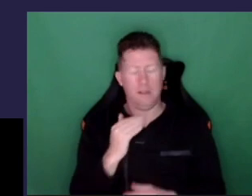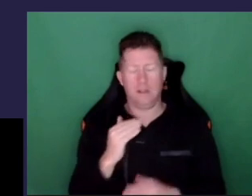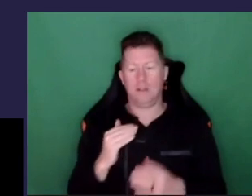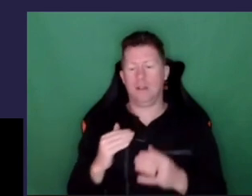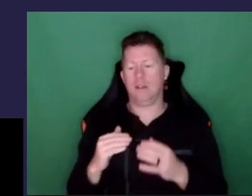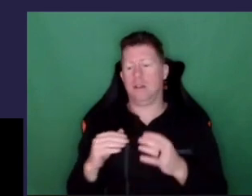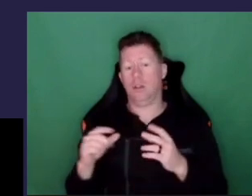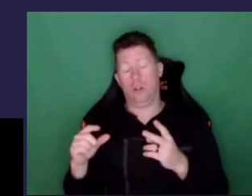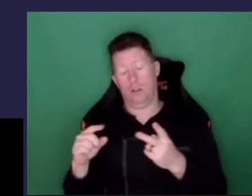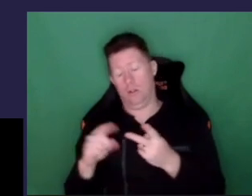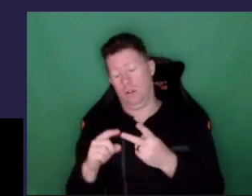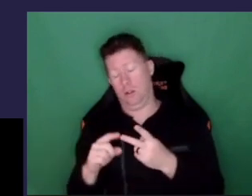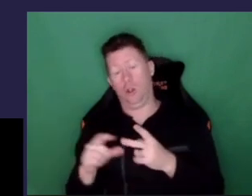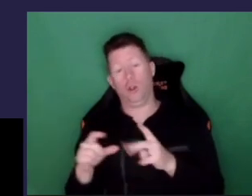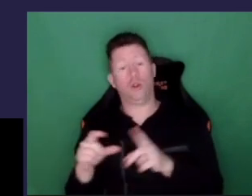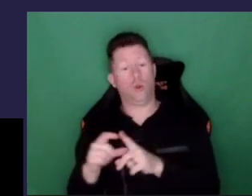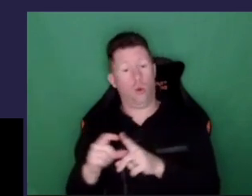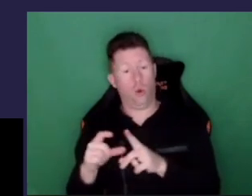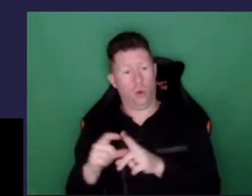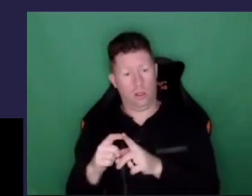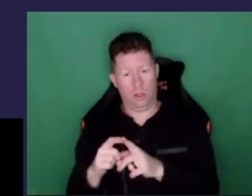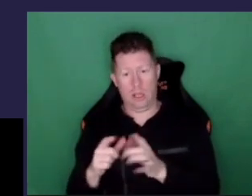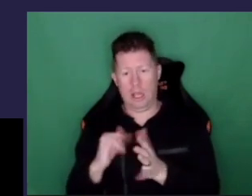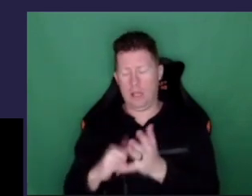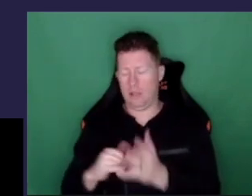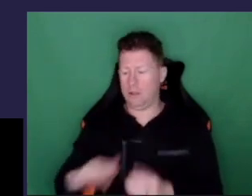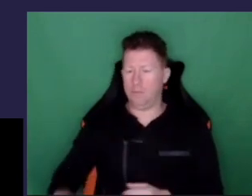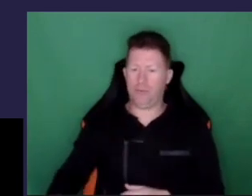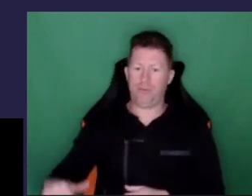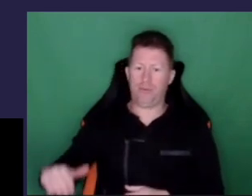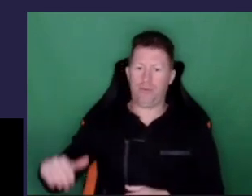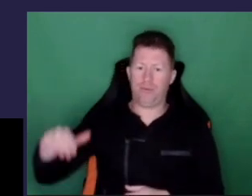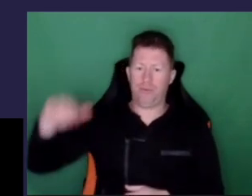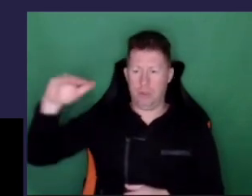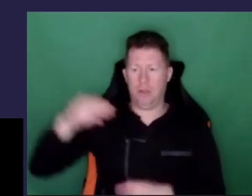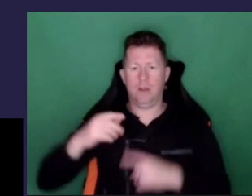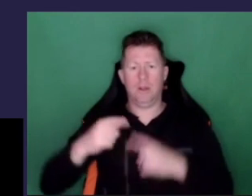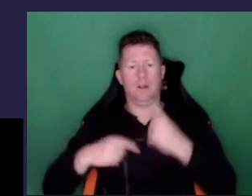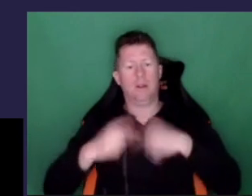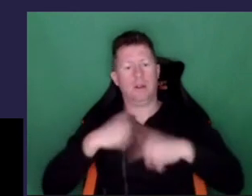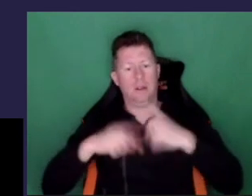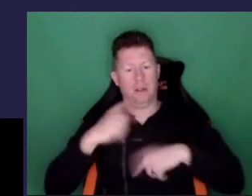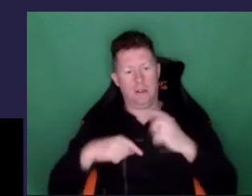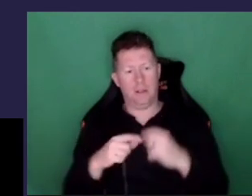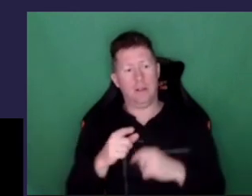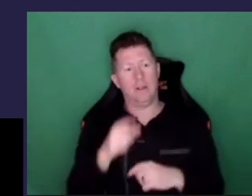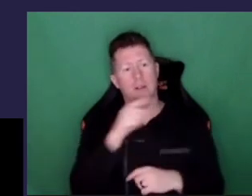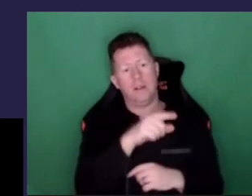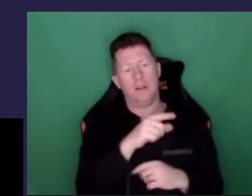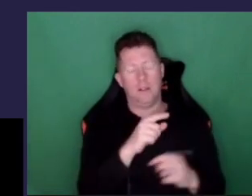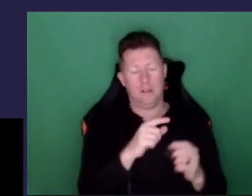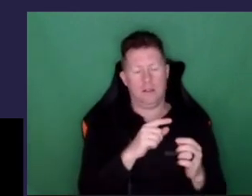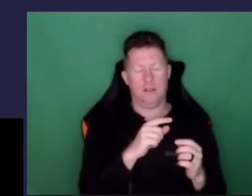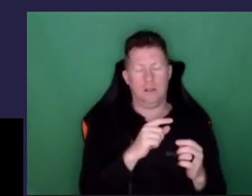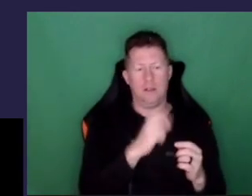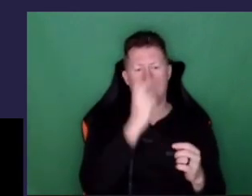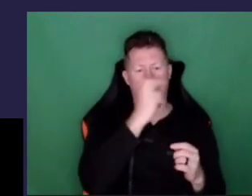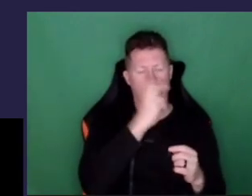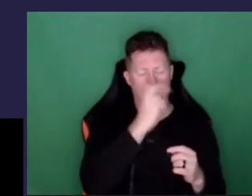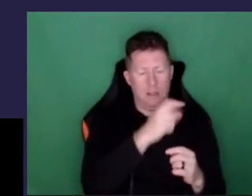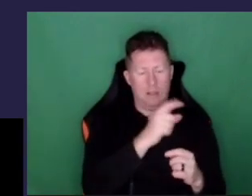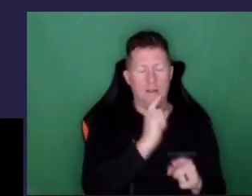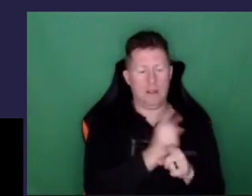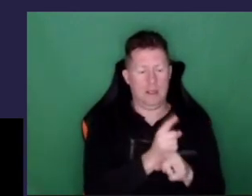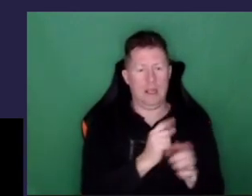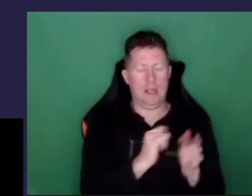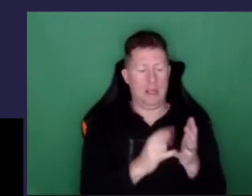daughter, as she grew up, Kate would tell you that Miss Hearn, Miss Sally, as she would call her, Miss Sally